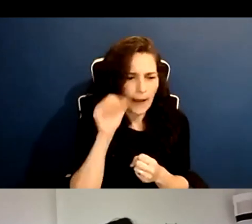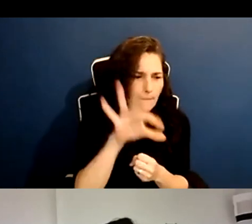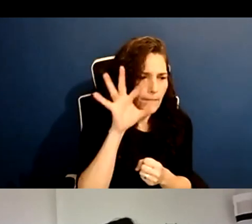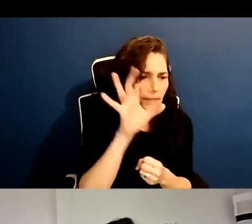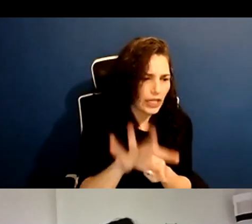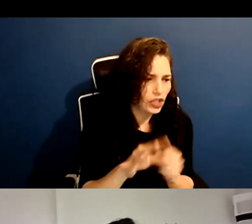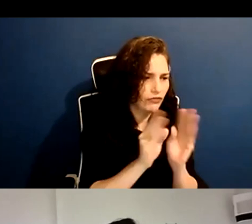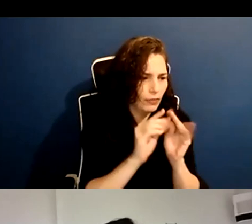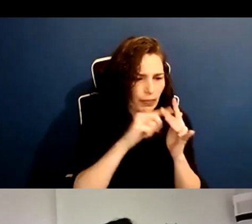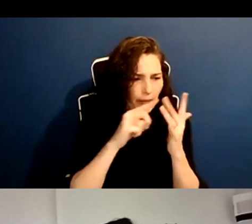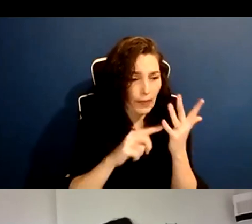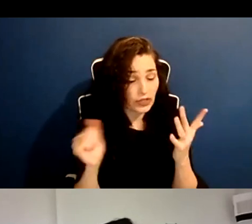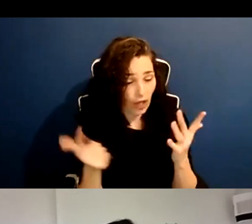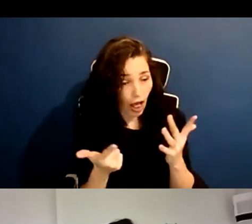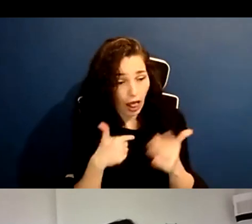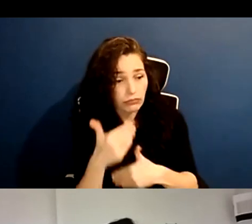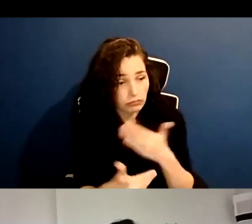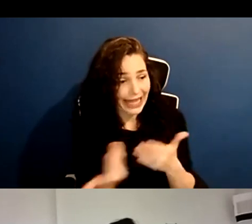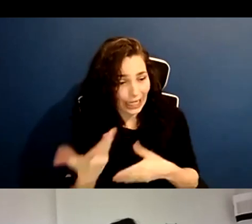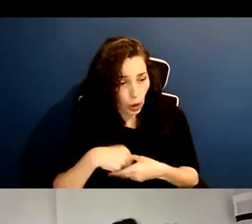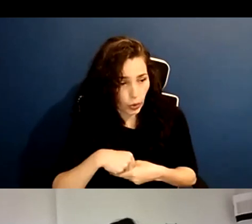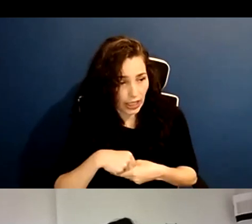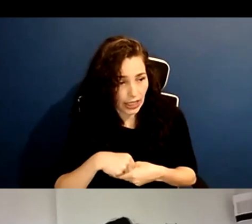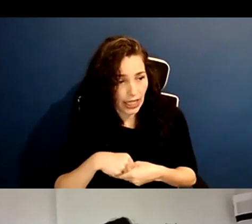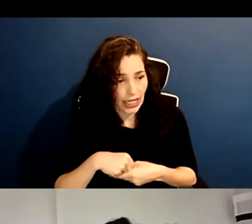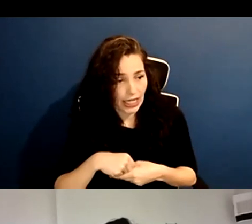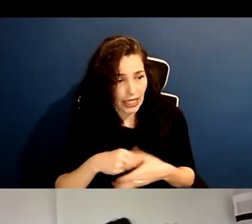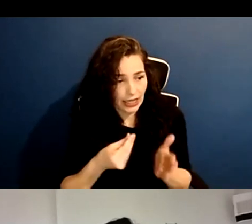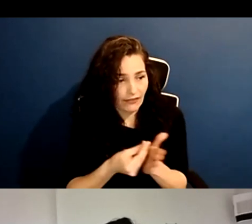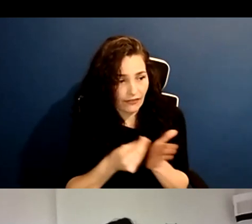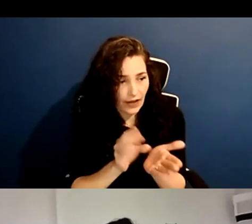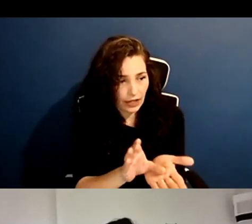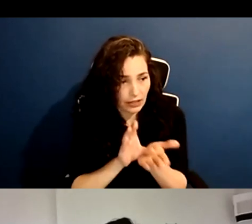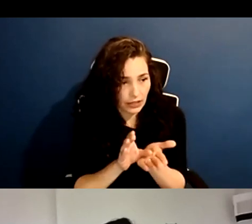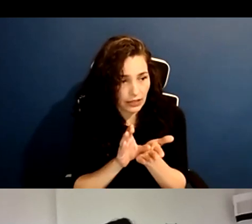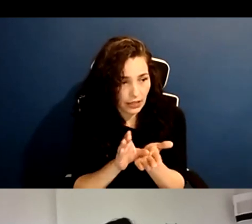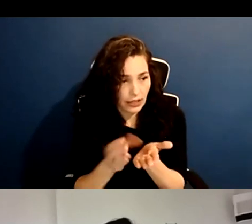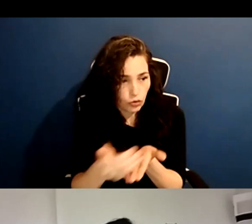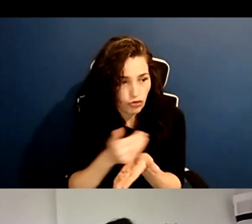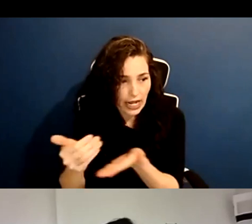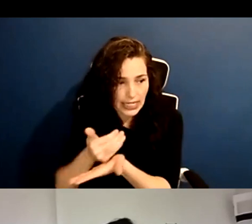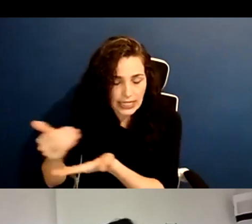all part of the fundraising. It's not just grants. It can be private investment. It can be